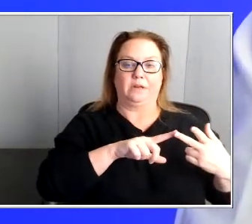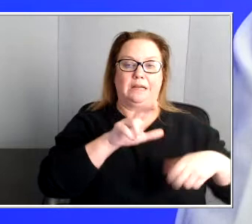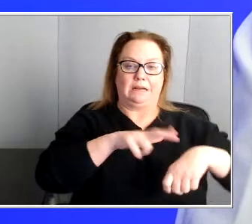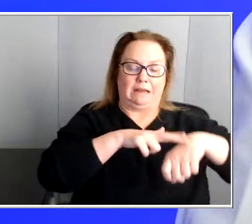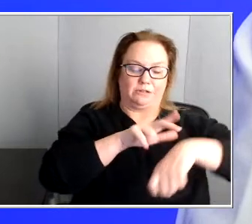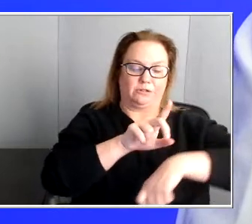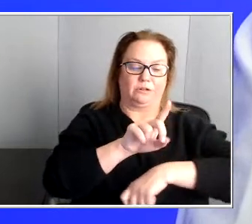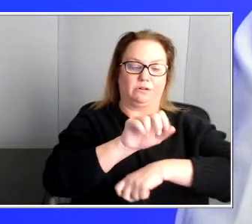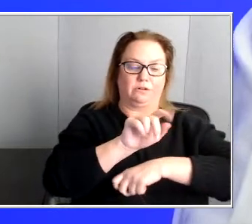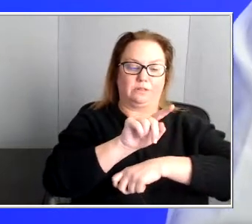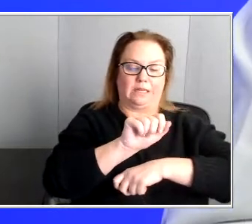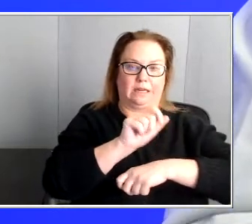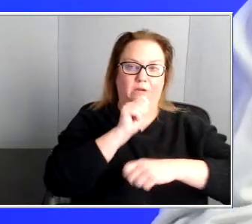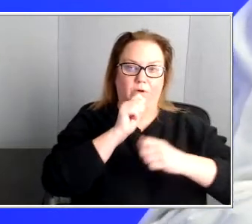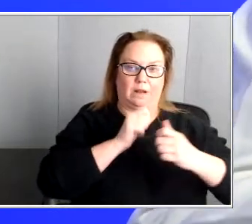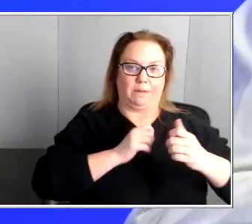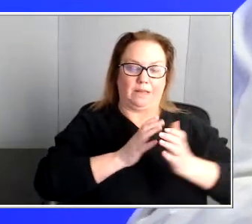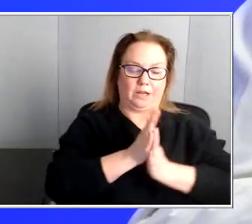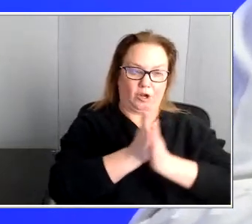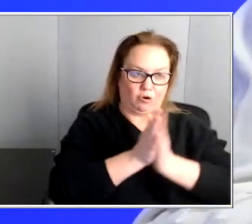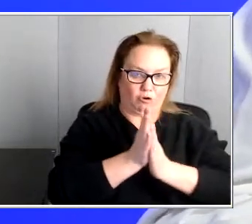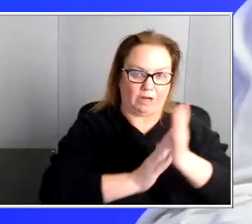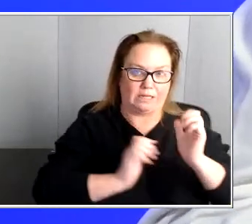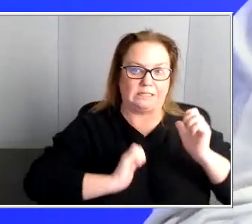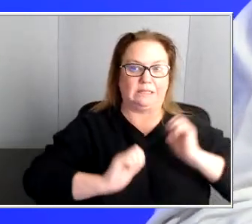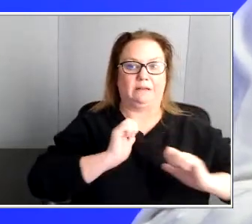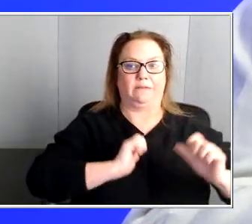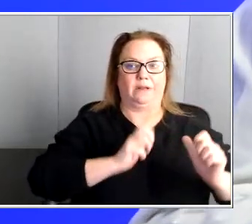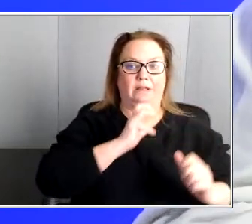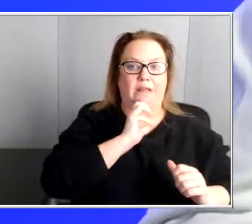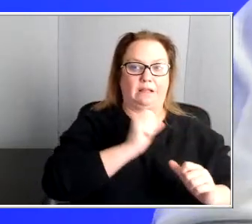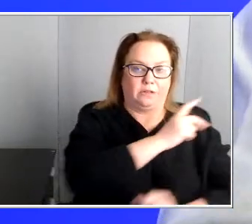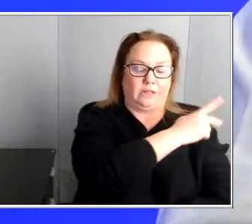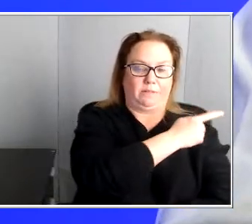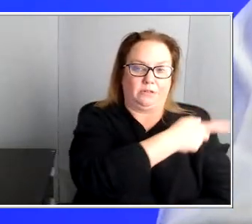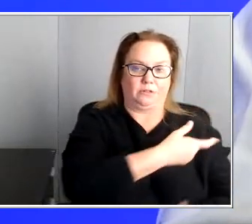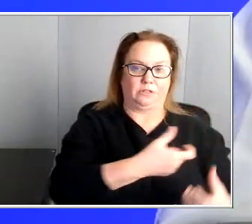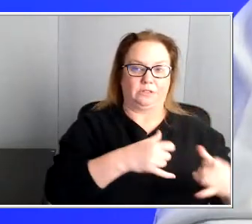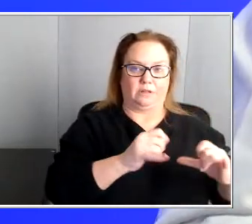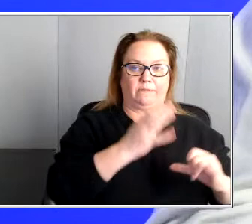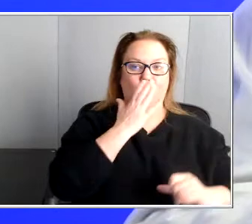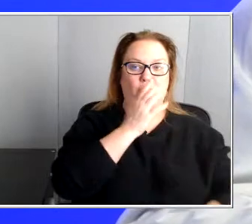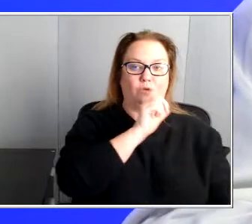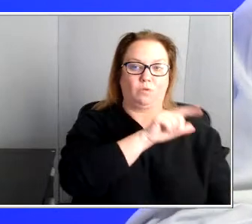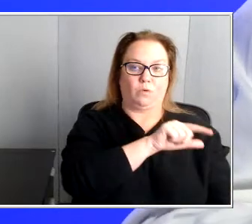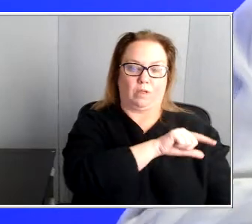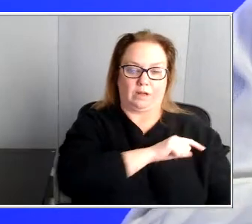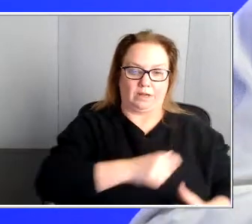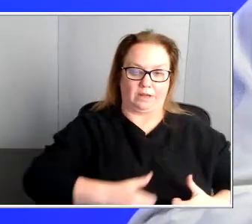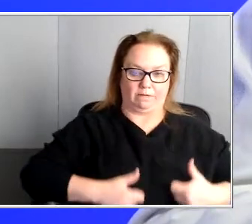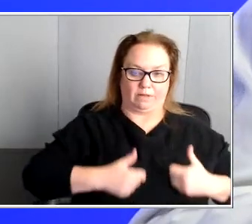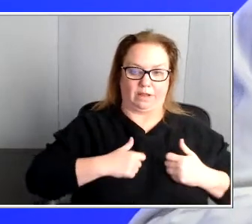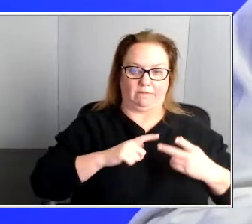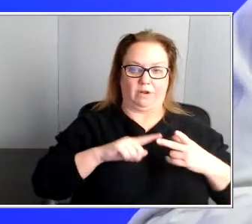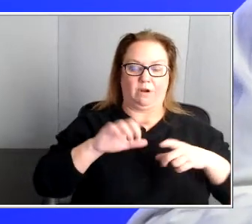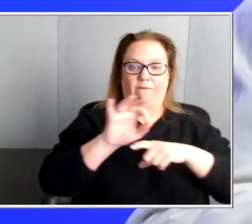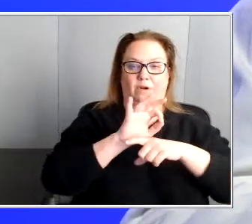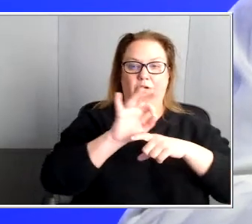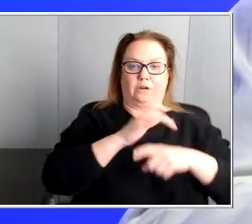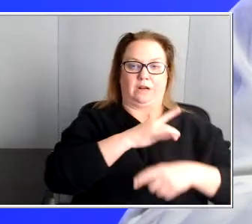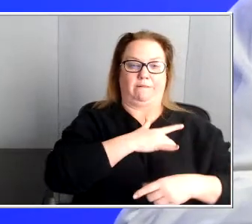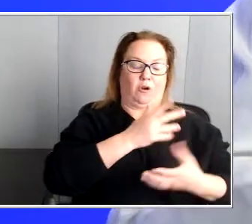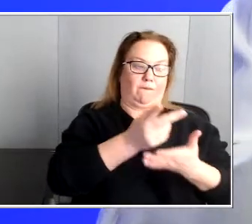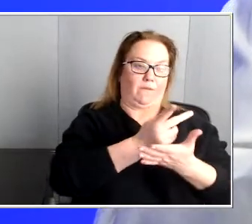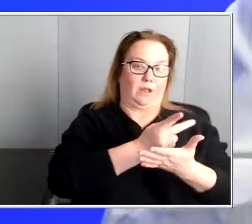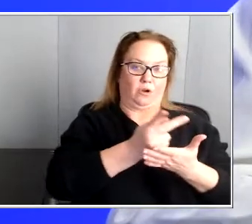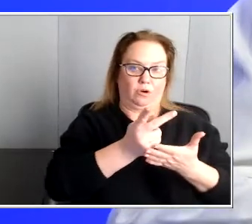not being aggressive, especially elderly patients who still have good quality of life, are functional but have heart failure. So